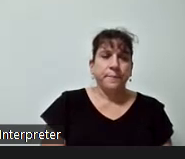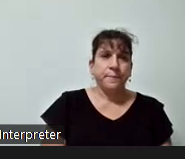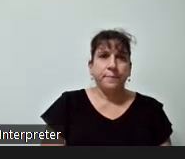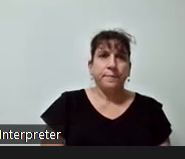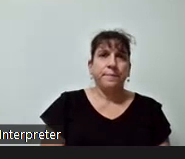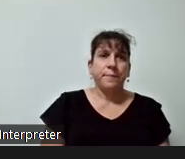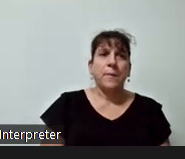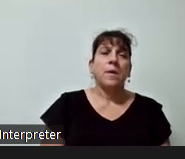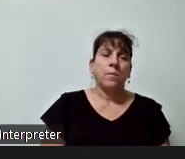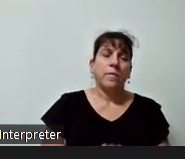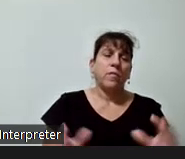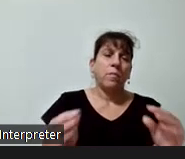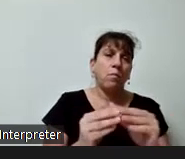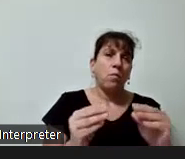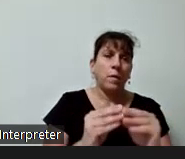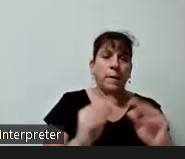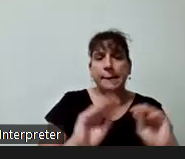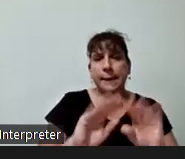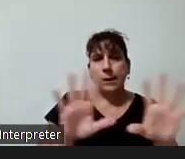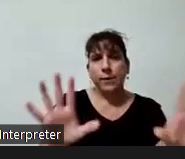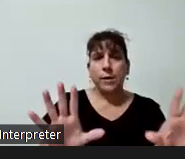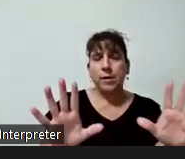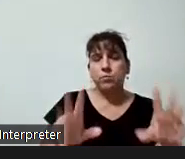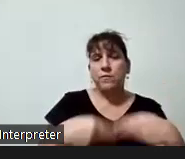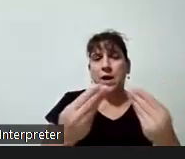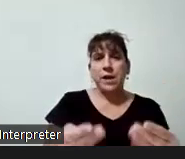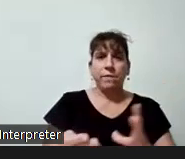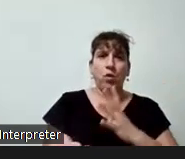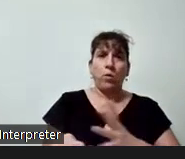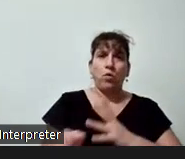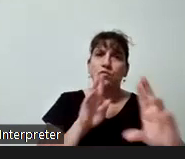So we'll gain some more clarity around that and provide a formal response for it.